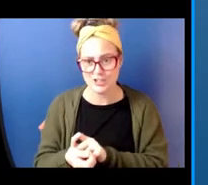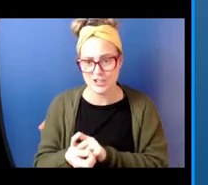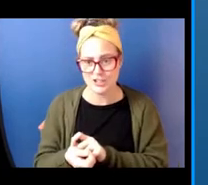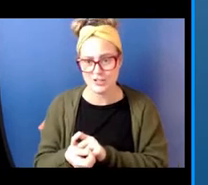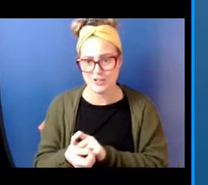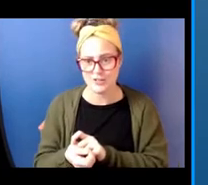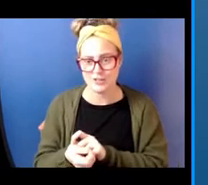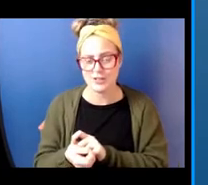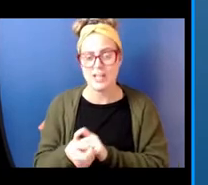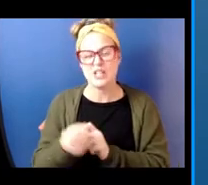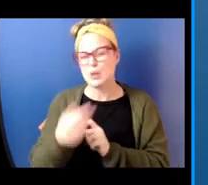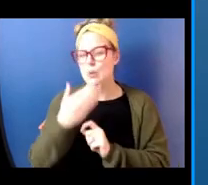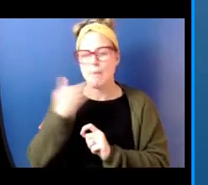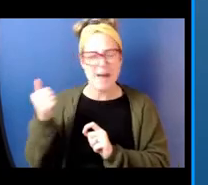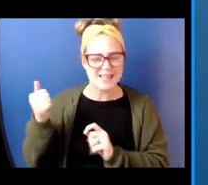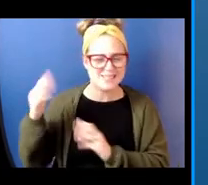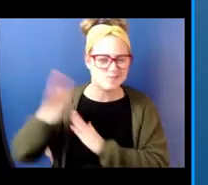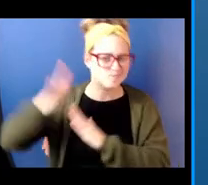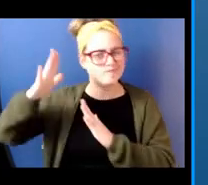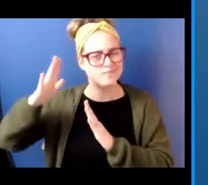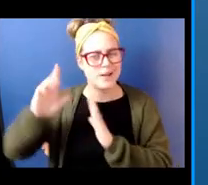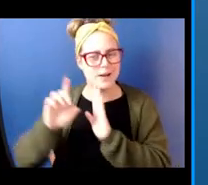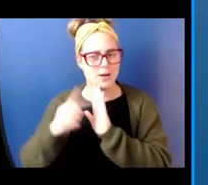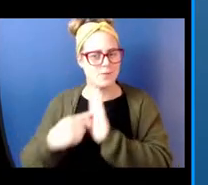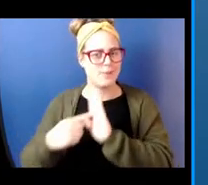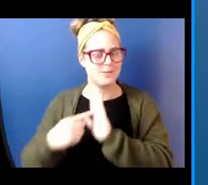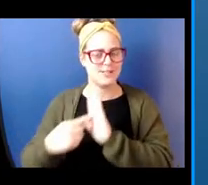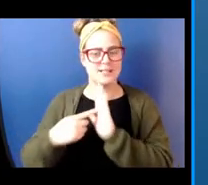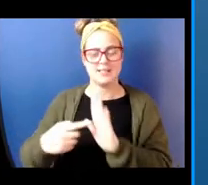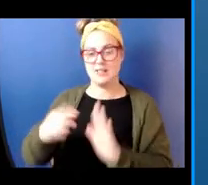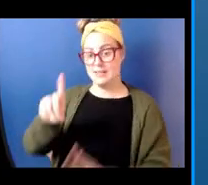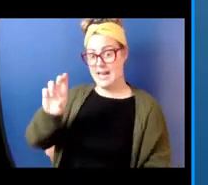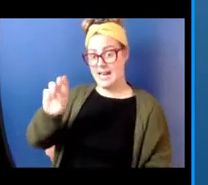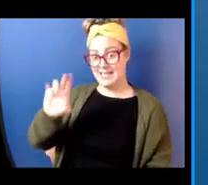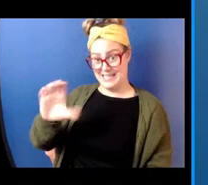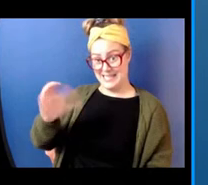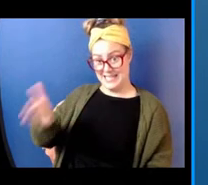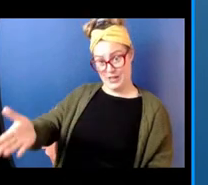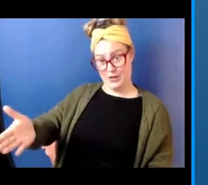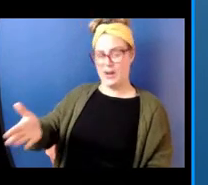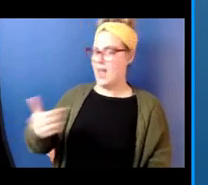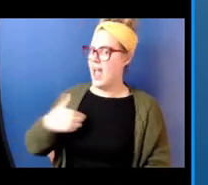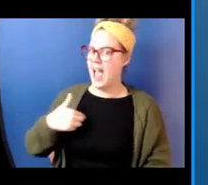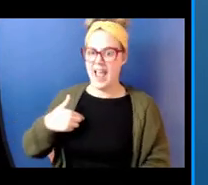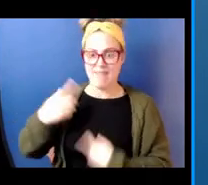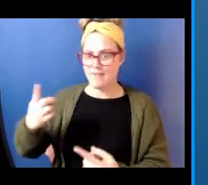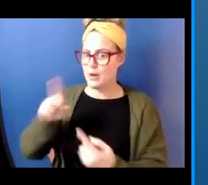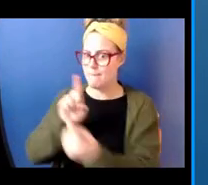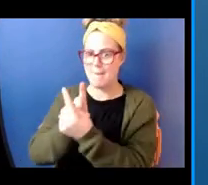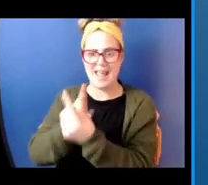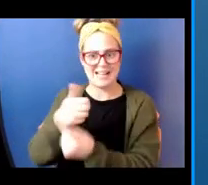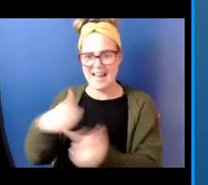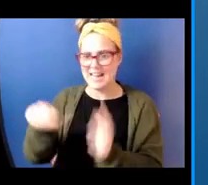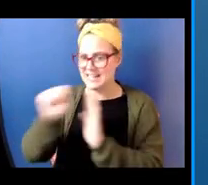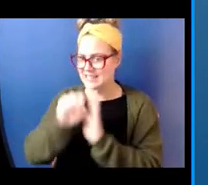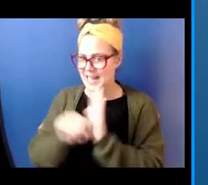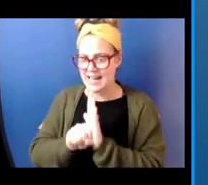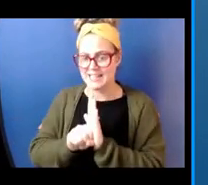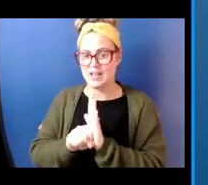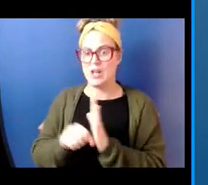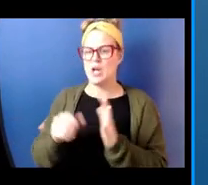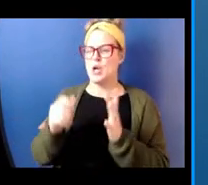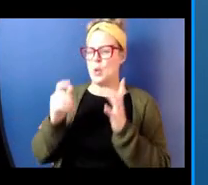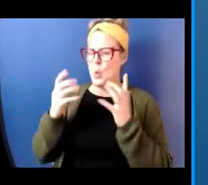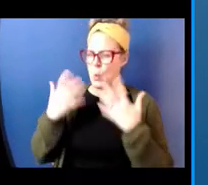best representatives to the DNC that I've ever met in any state Ross and Scott poured their